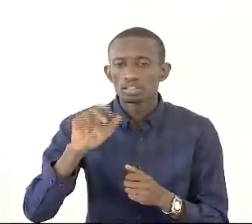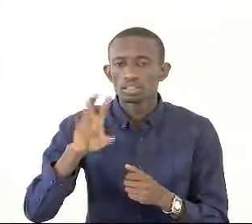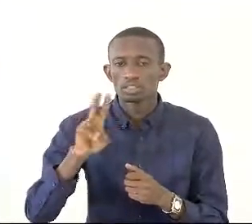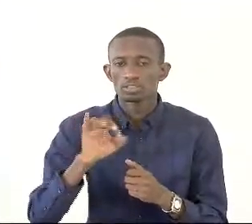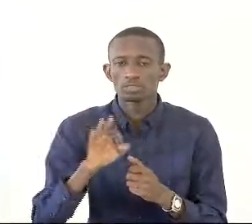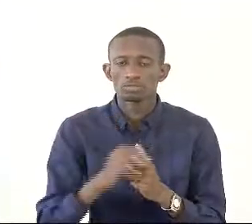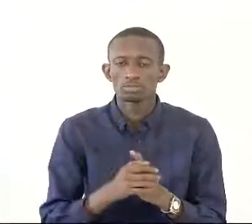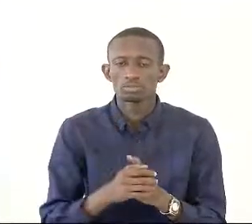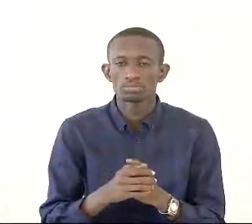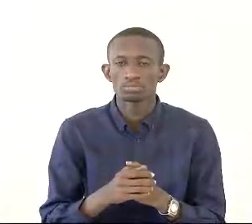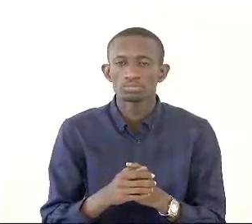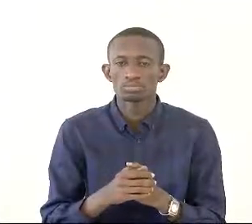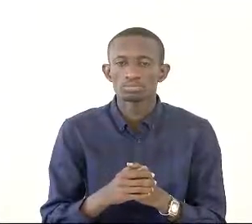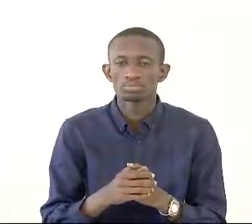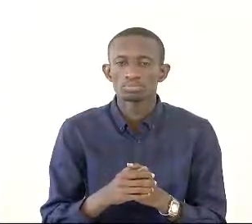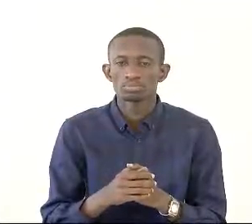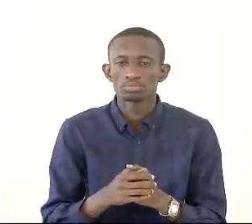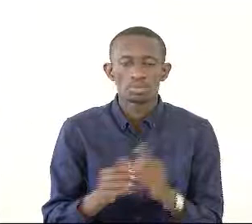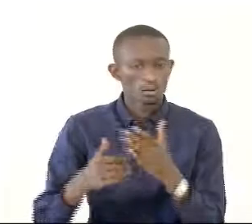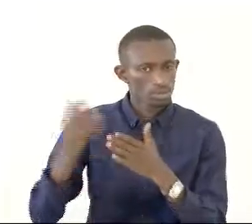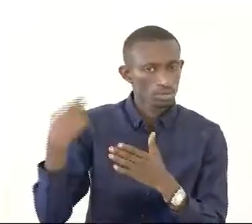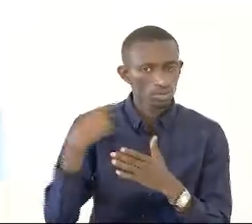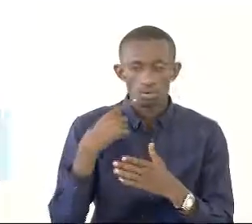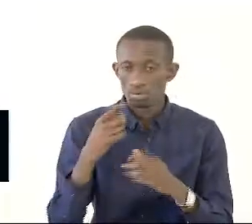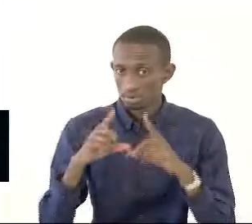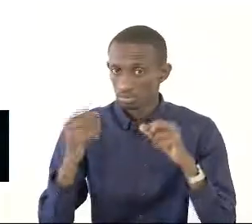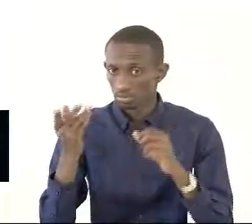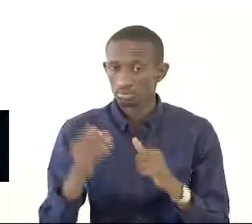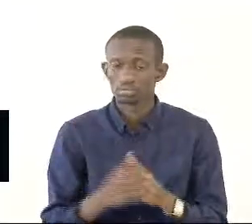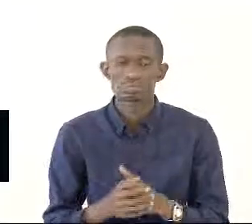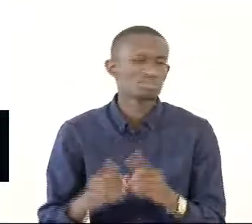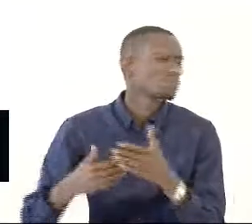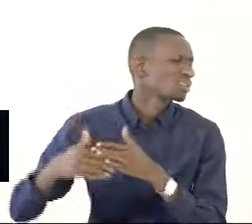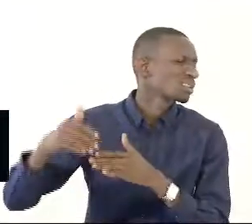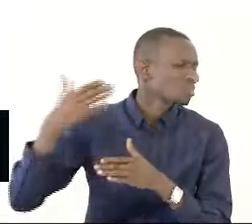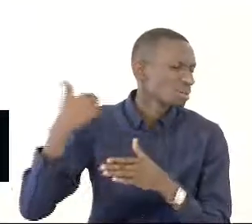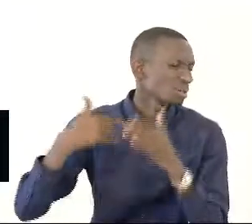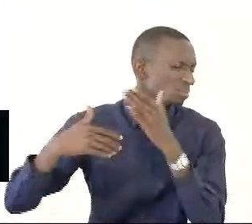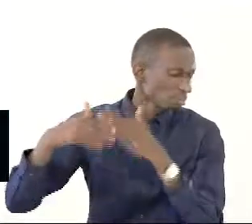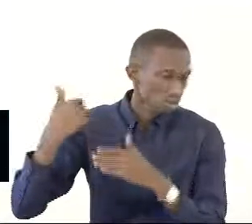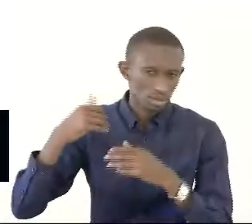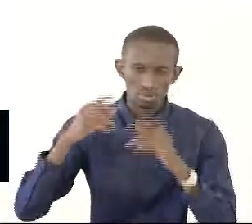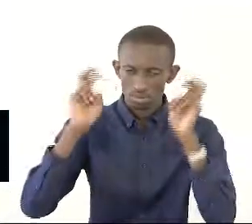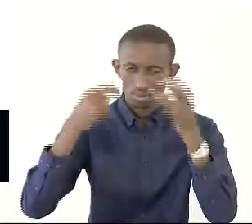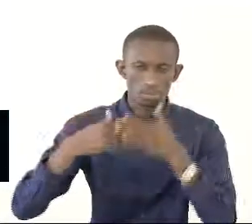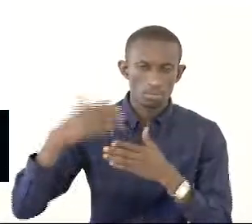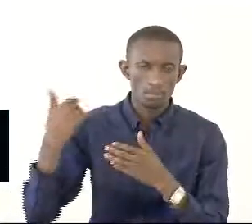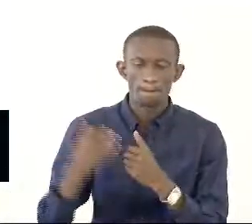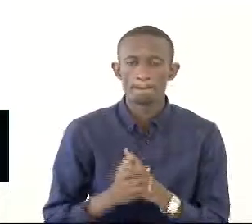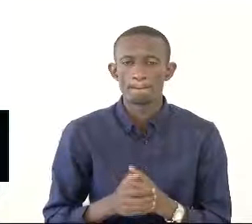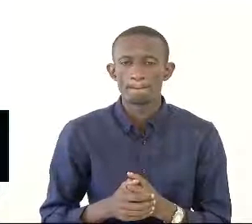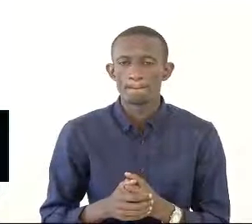We have defined this one for so long into the other previous lesson.